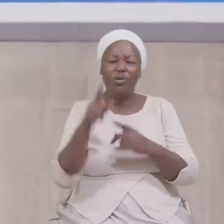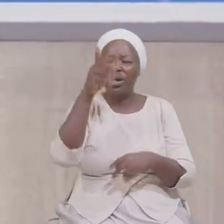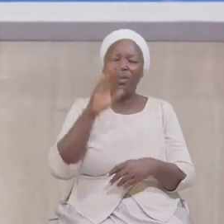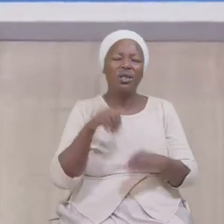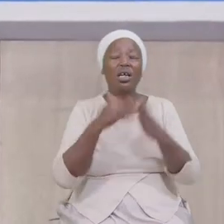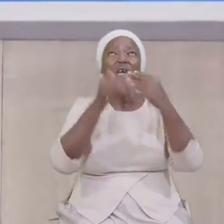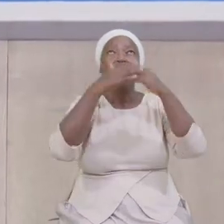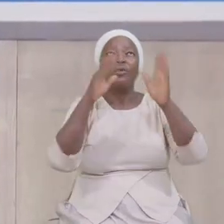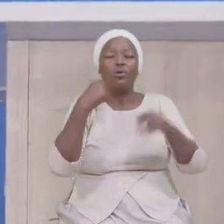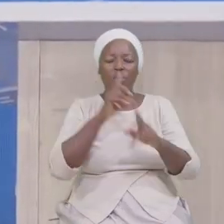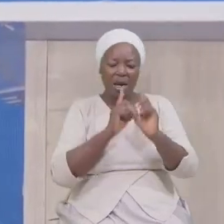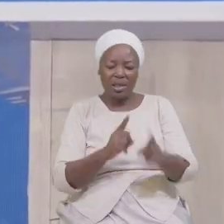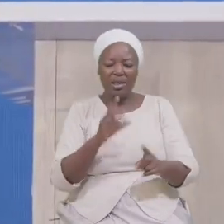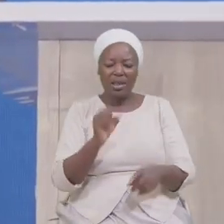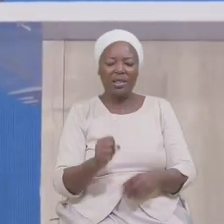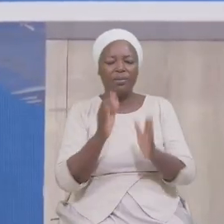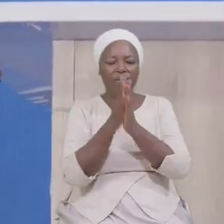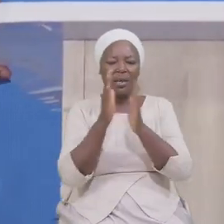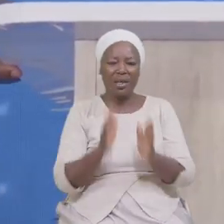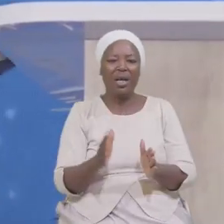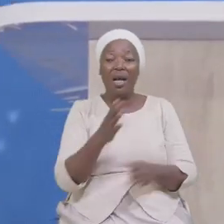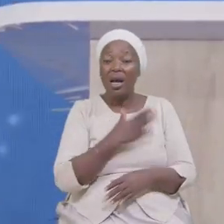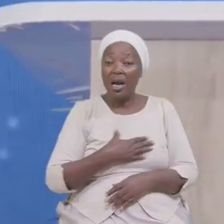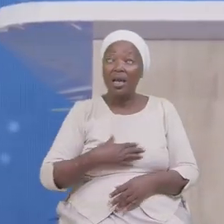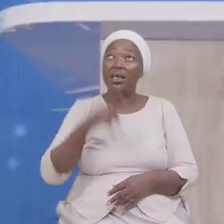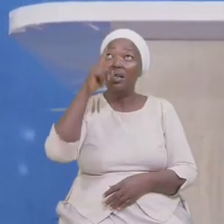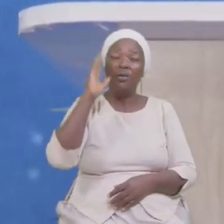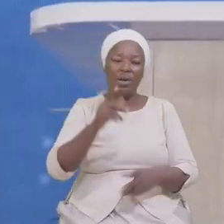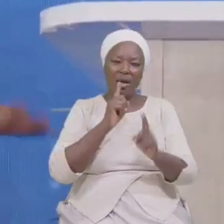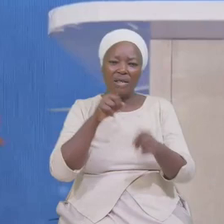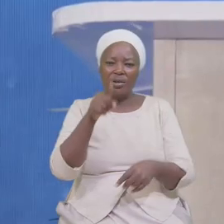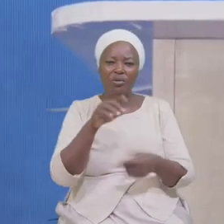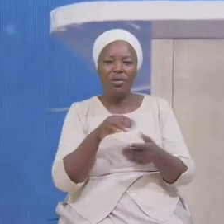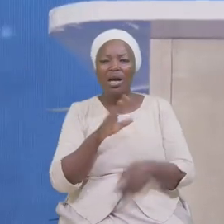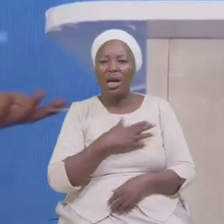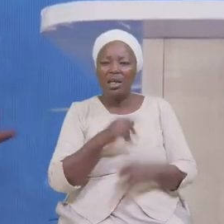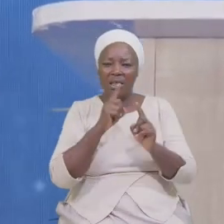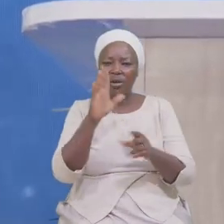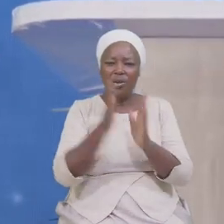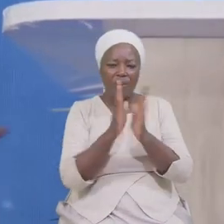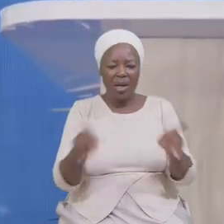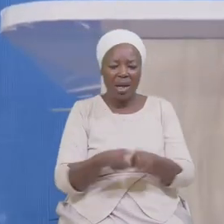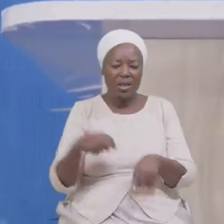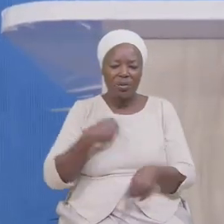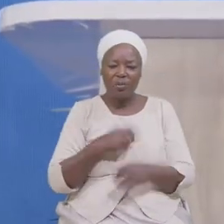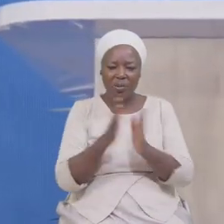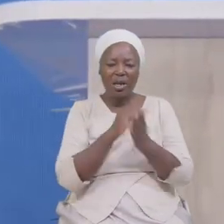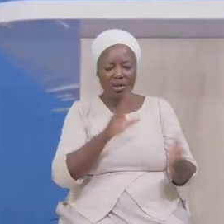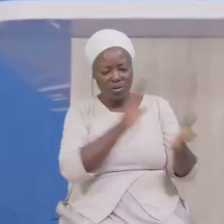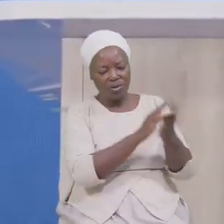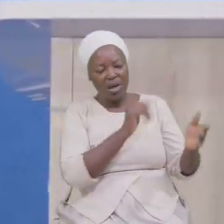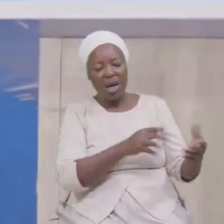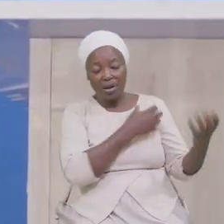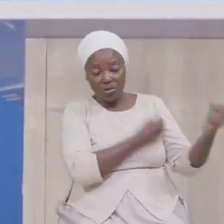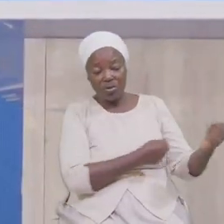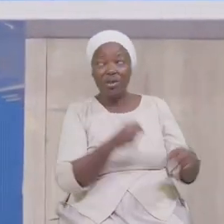who answers prayer. And he will answer your prayer as you pray, as you trust him, as you believe in him,